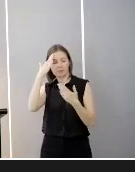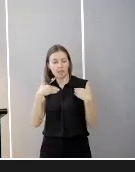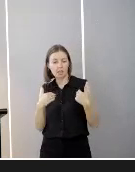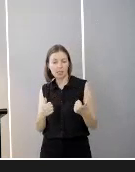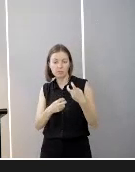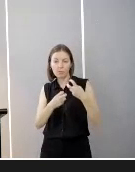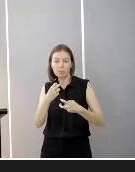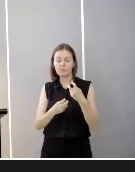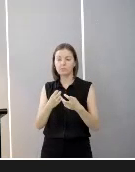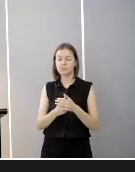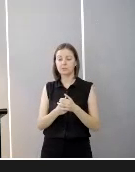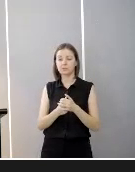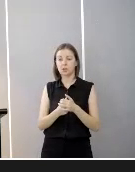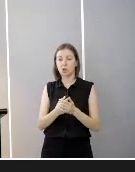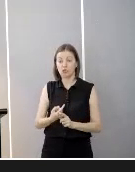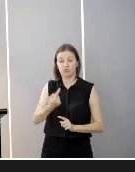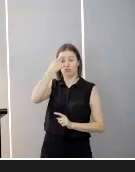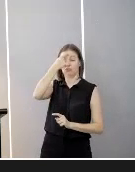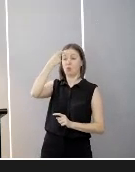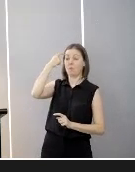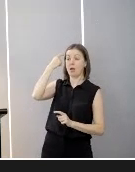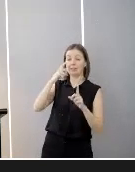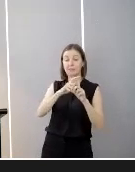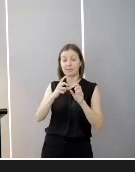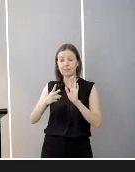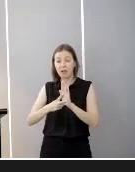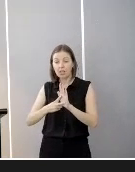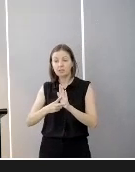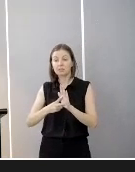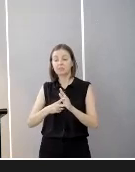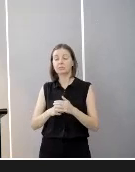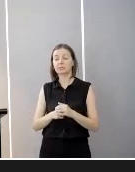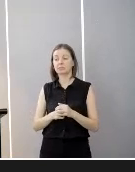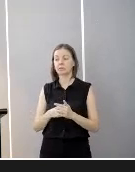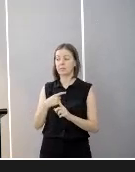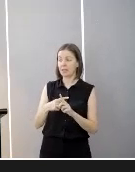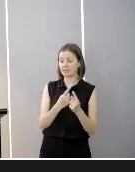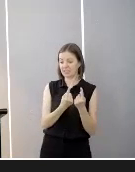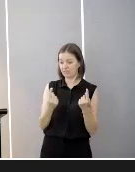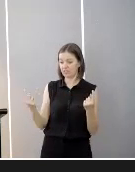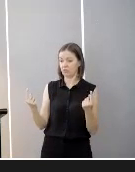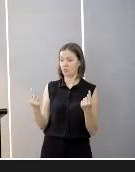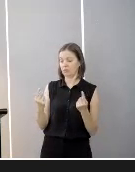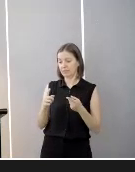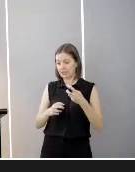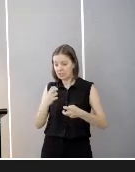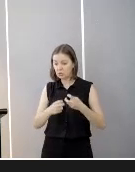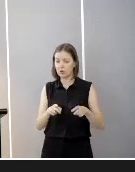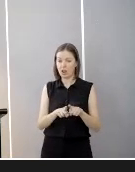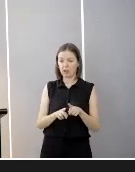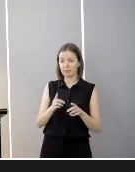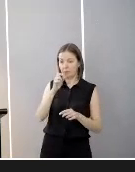themselves, exposure to trauma, domestic violence, and then individual factors too, so age and